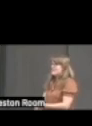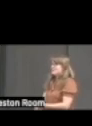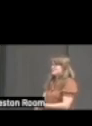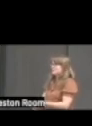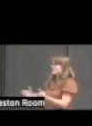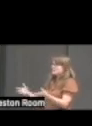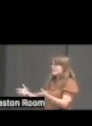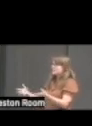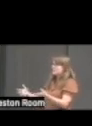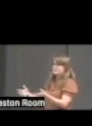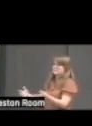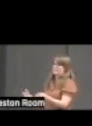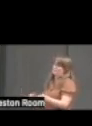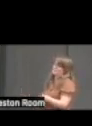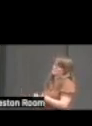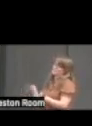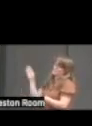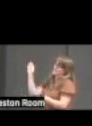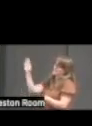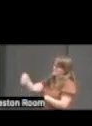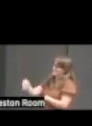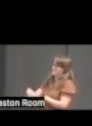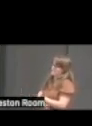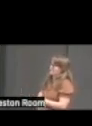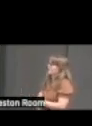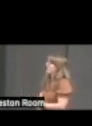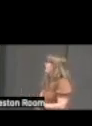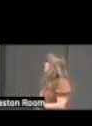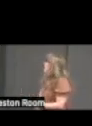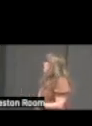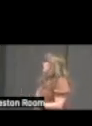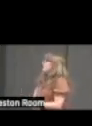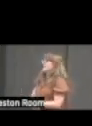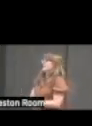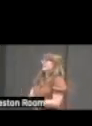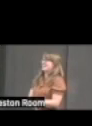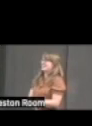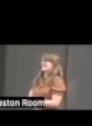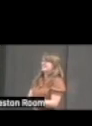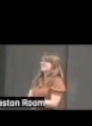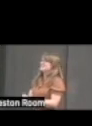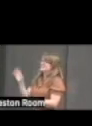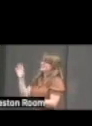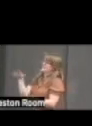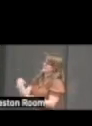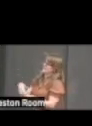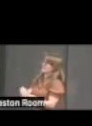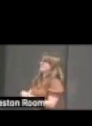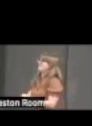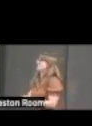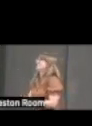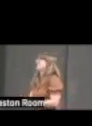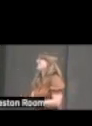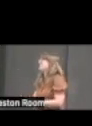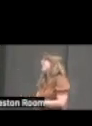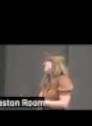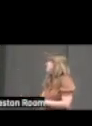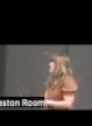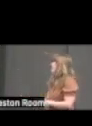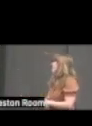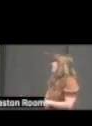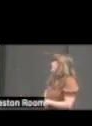then I would be like, she's an estrus. And they would be like, American, who hasn't watched pandas for a long